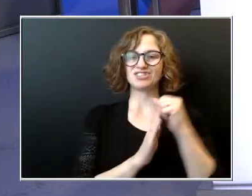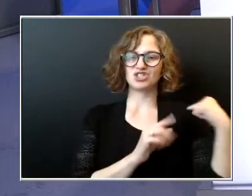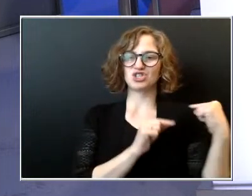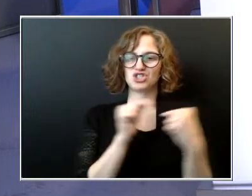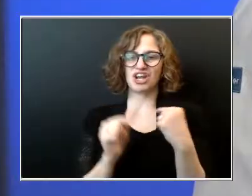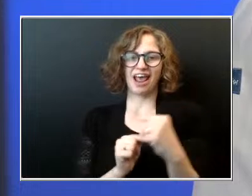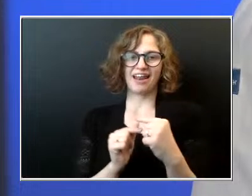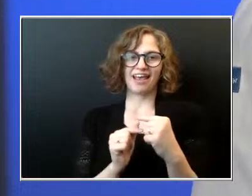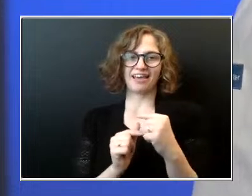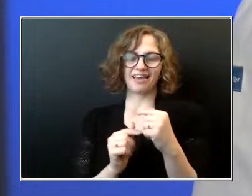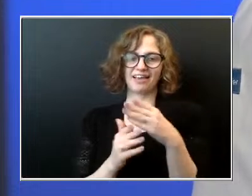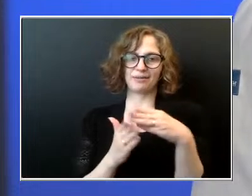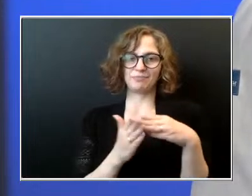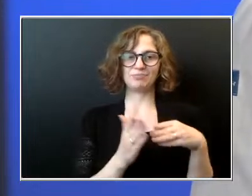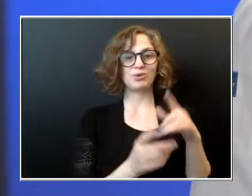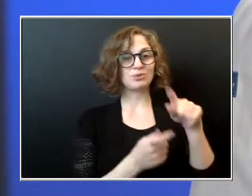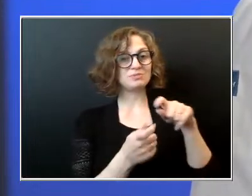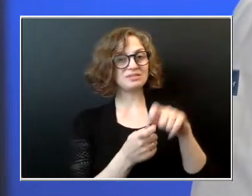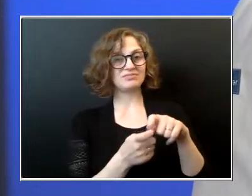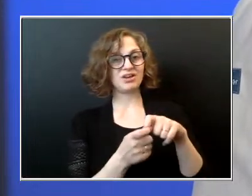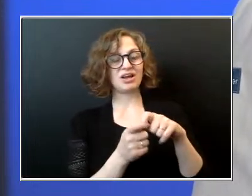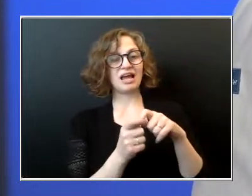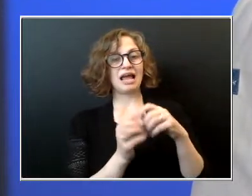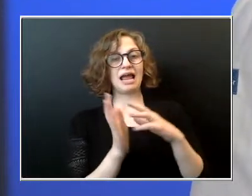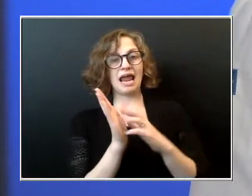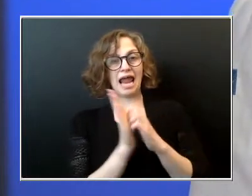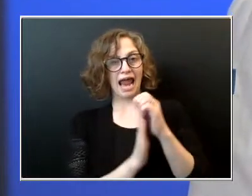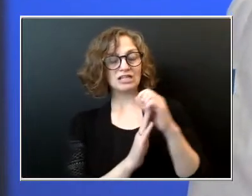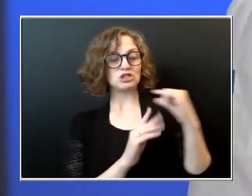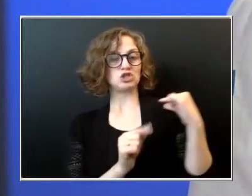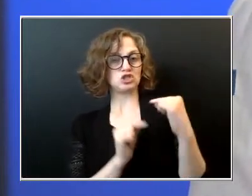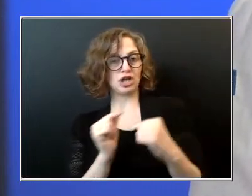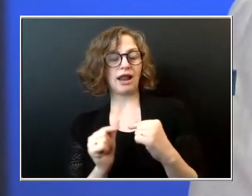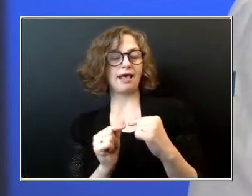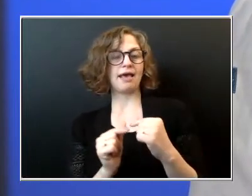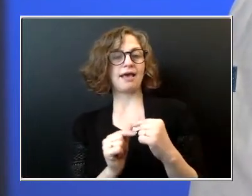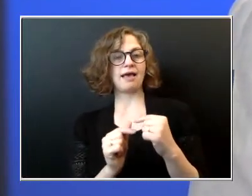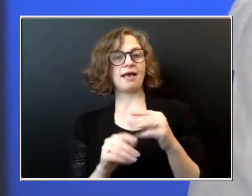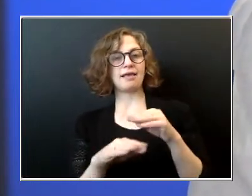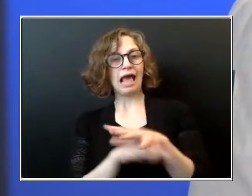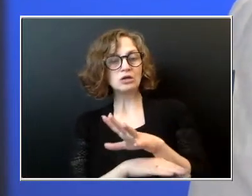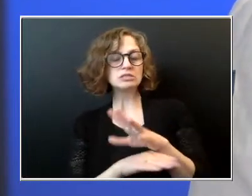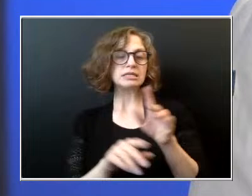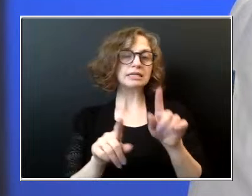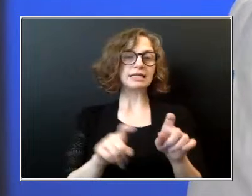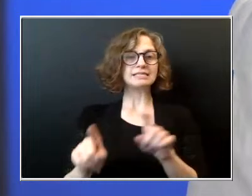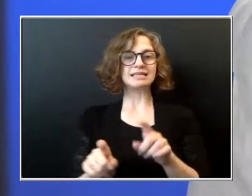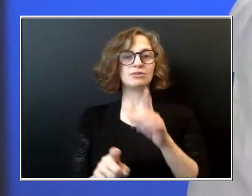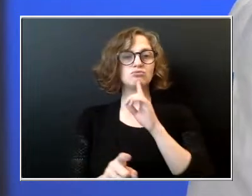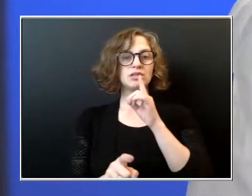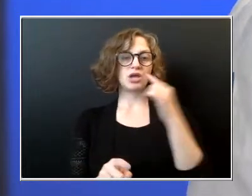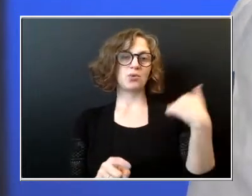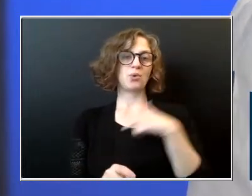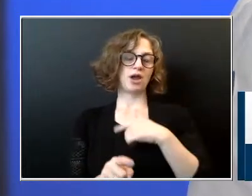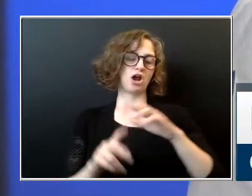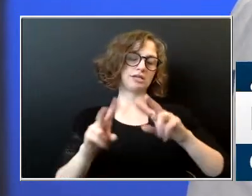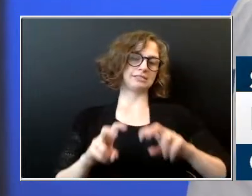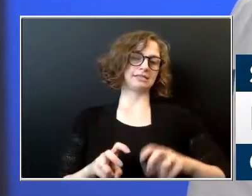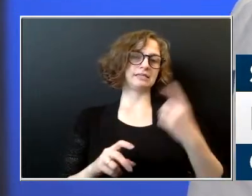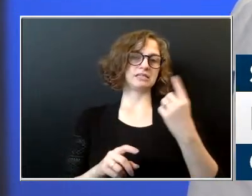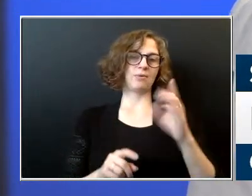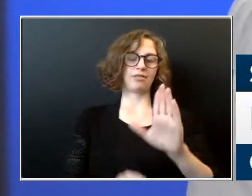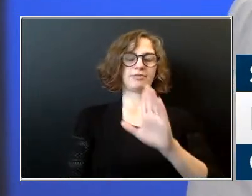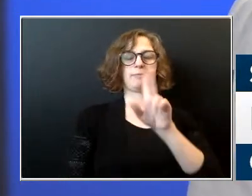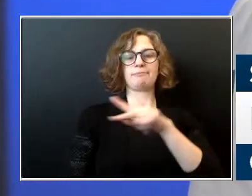for cancer genetic counseling and testing, it's assessing an individual's personal and family history of cancer. And that's